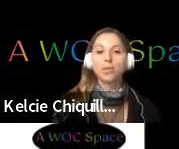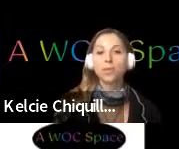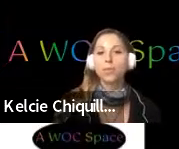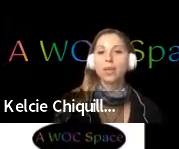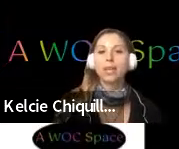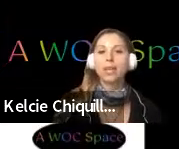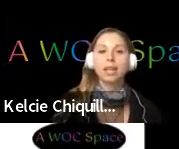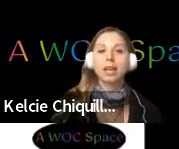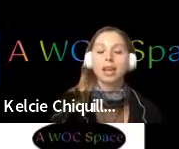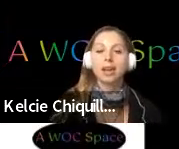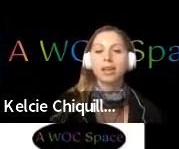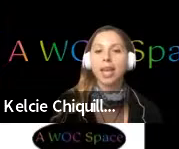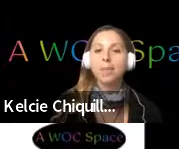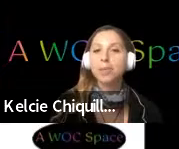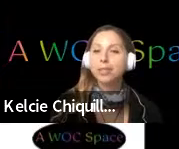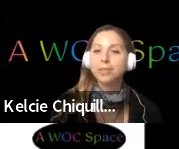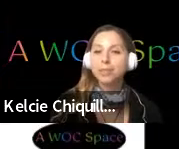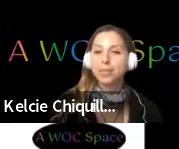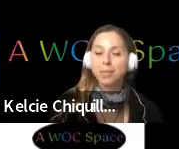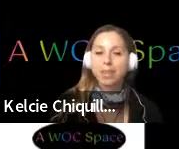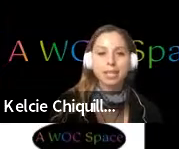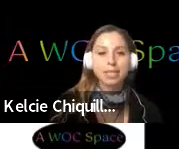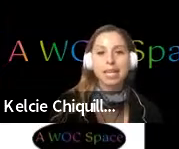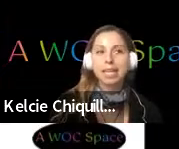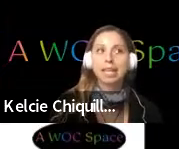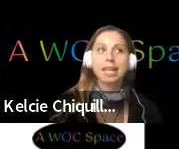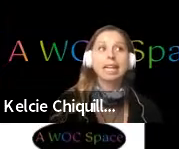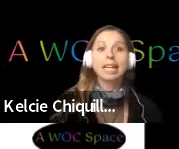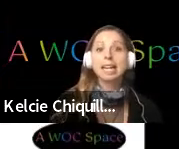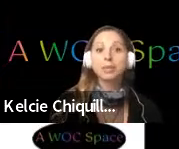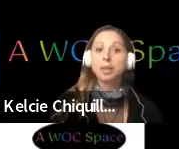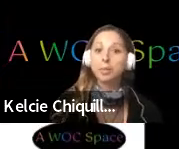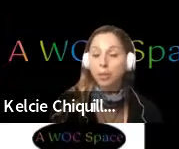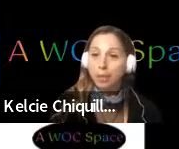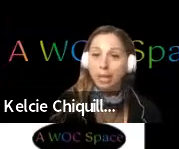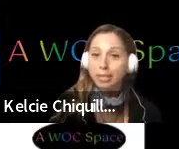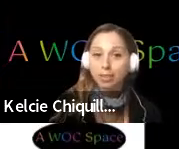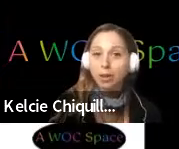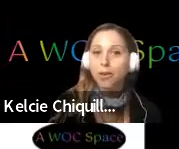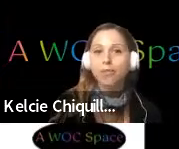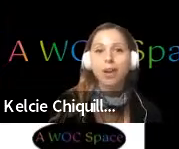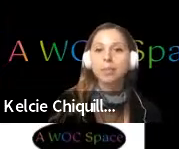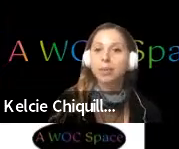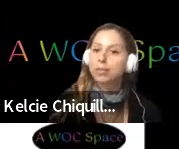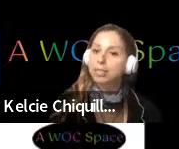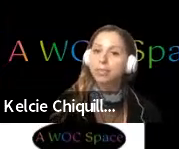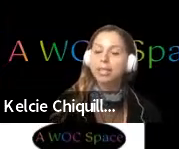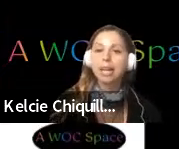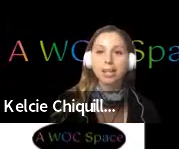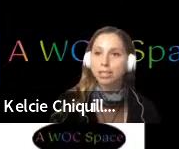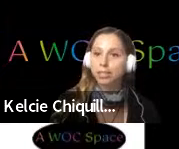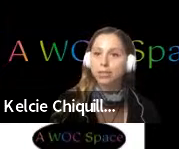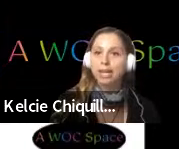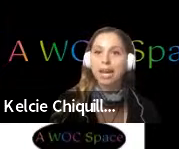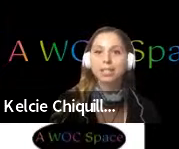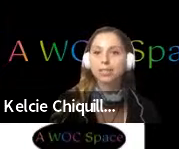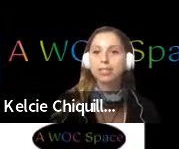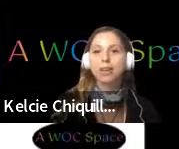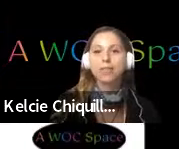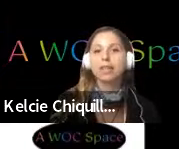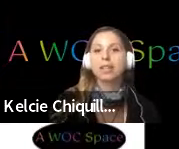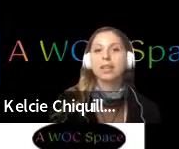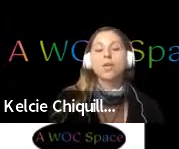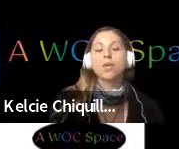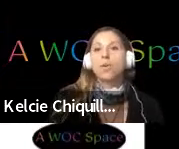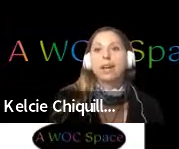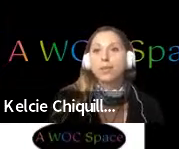We came up with some things like connect with a purpose. So find the person you want to talk to and ask